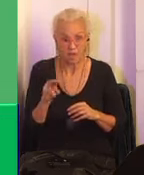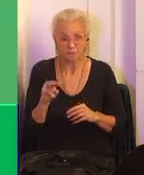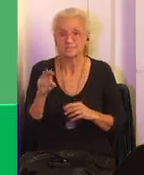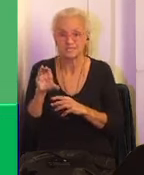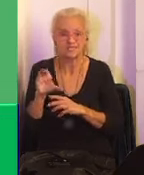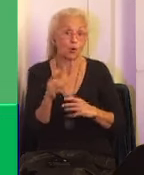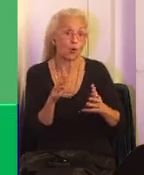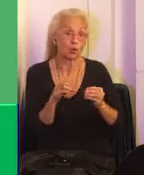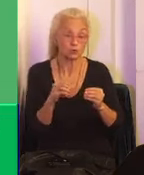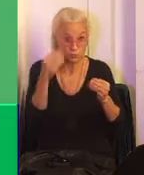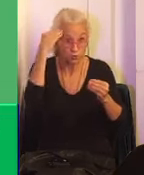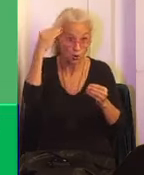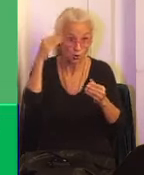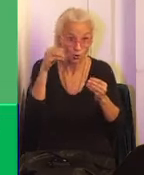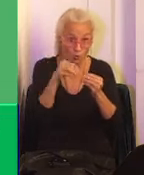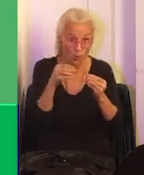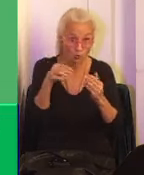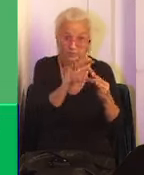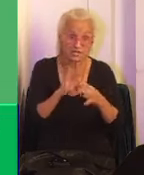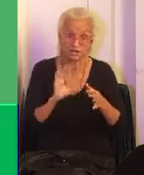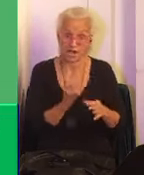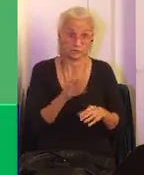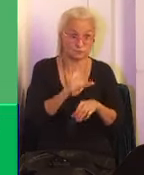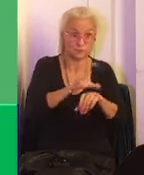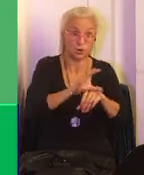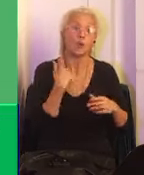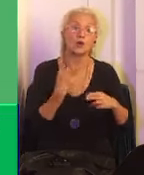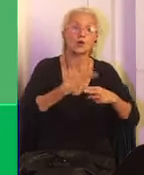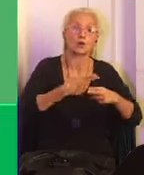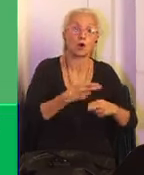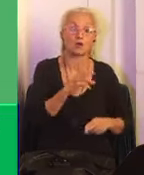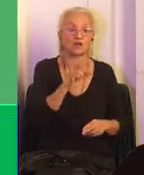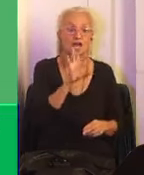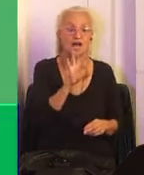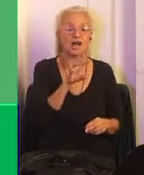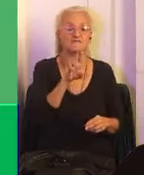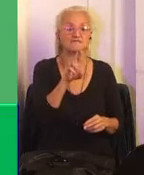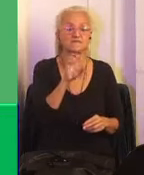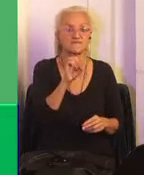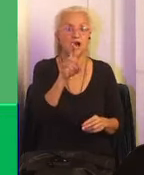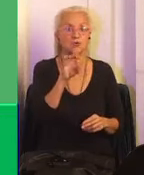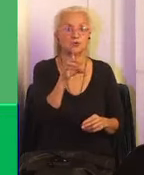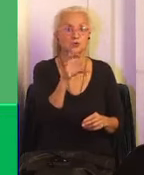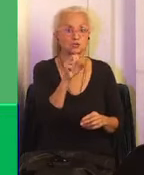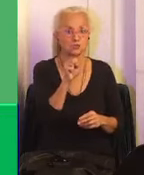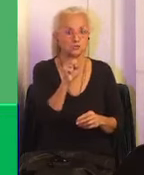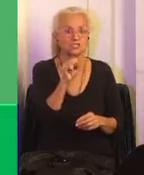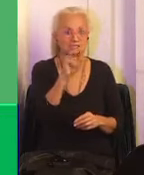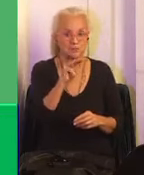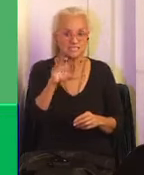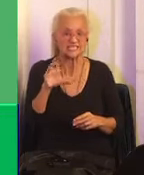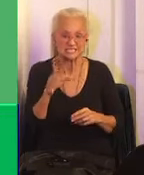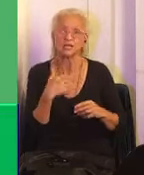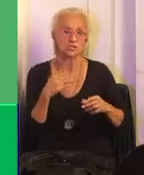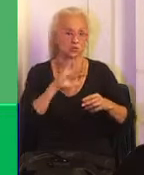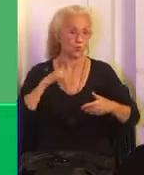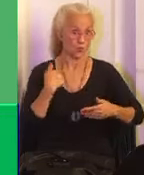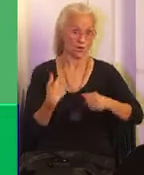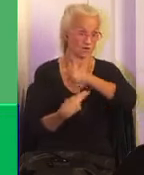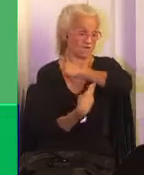our denomination or our local church, we are called Founders MCC for a reason, because we are the founding church of a whole